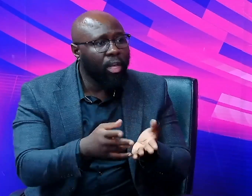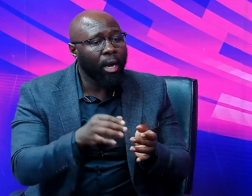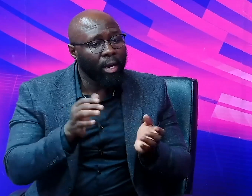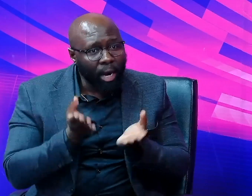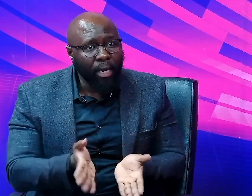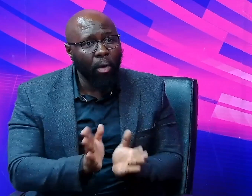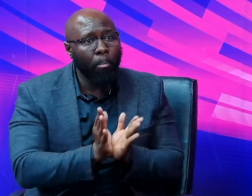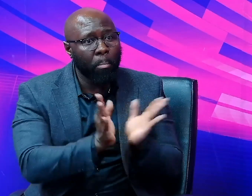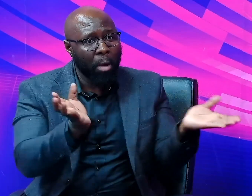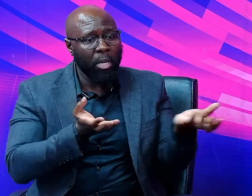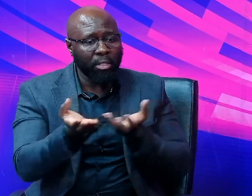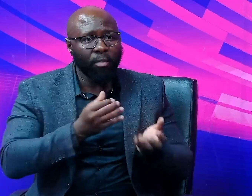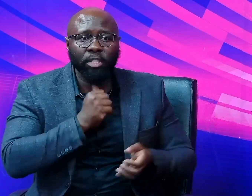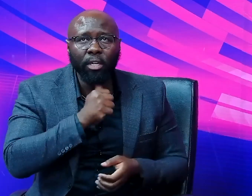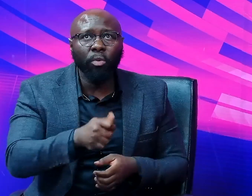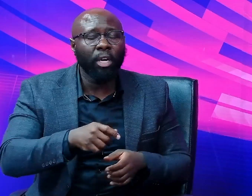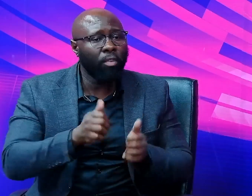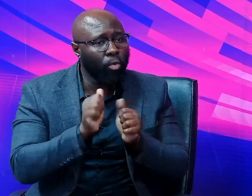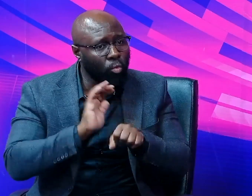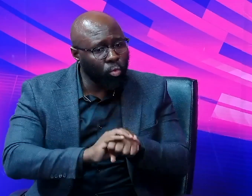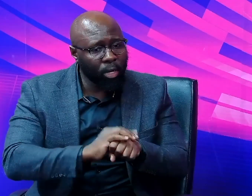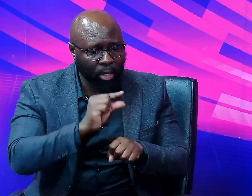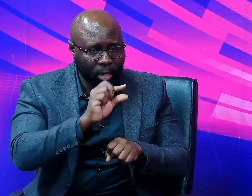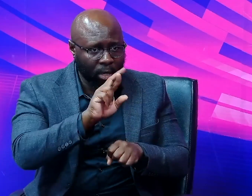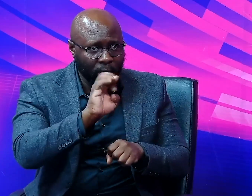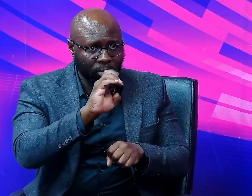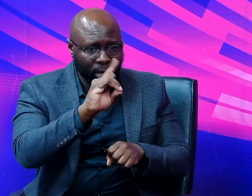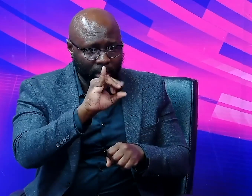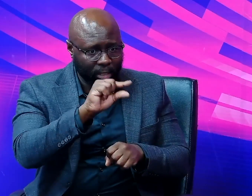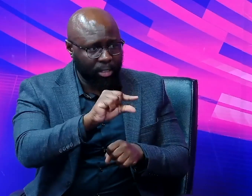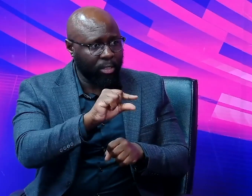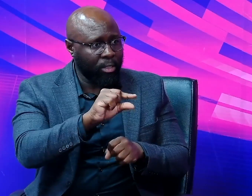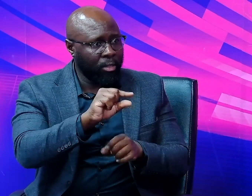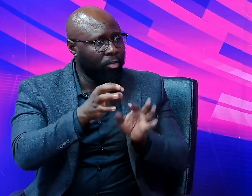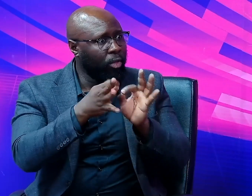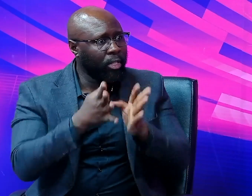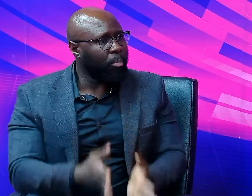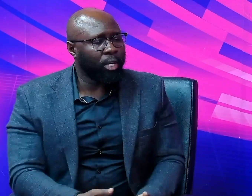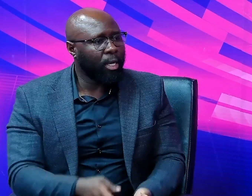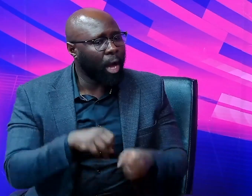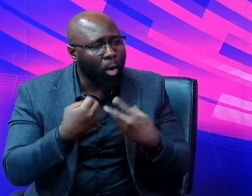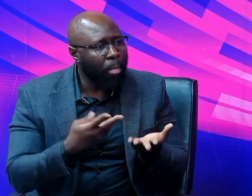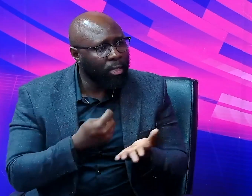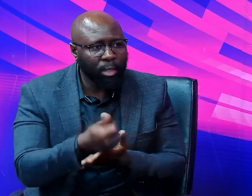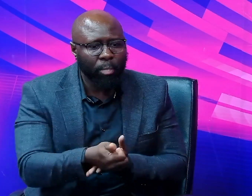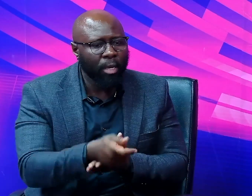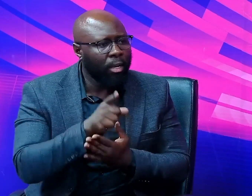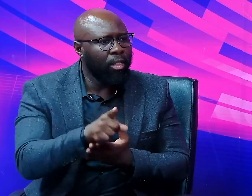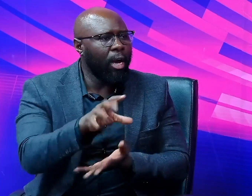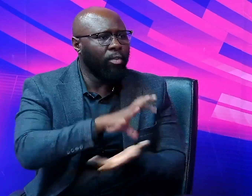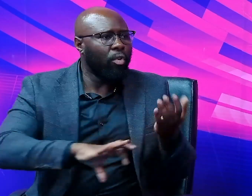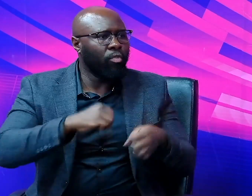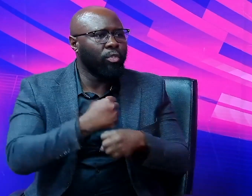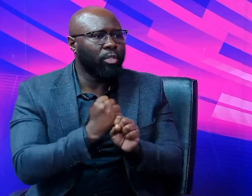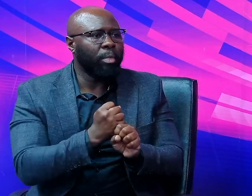there forever. Yeah, true. Because currently, we do not have a good grading for interpreters.